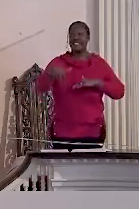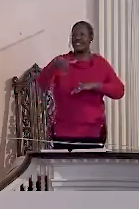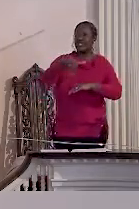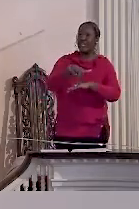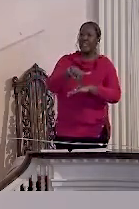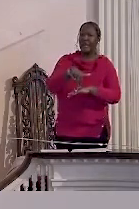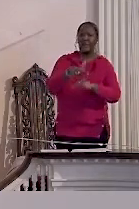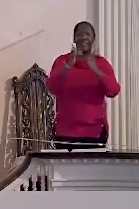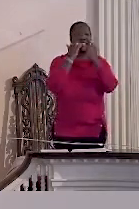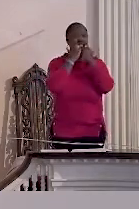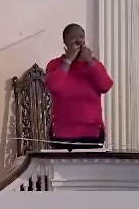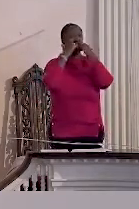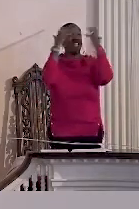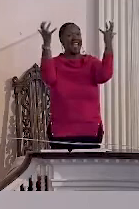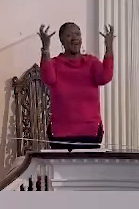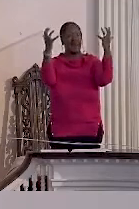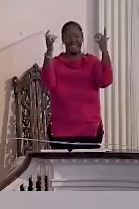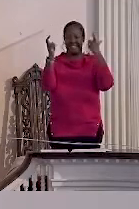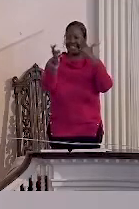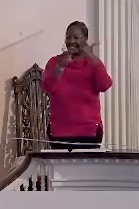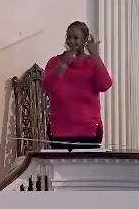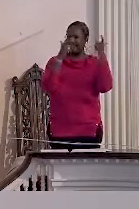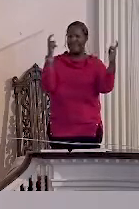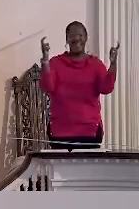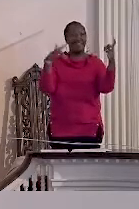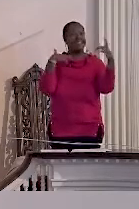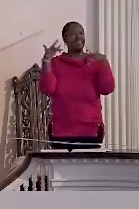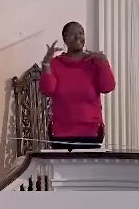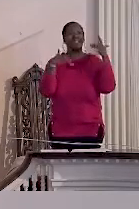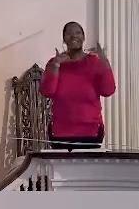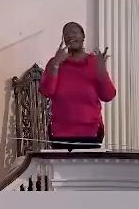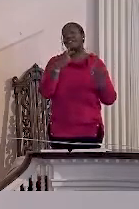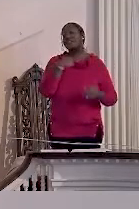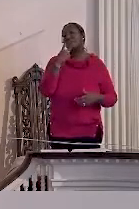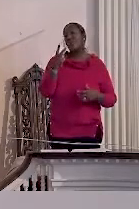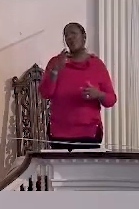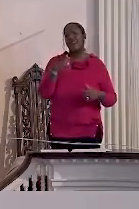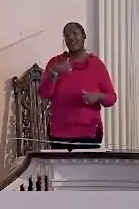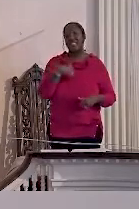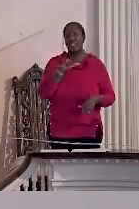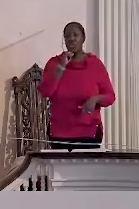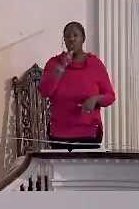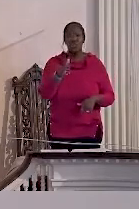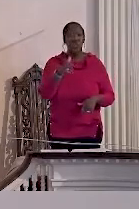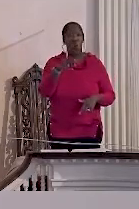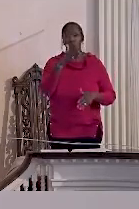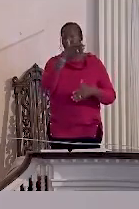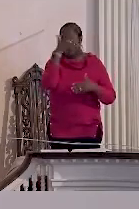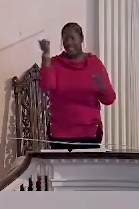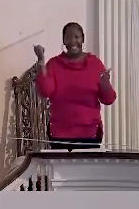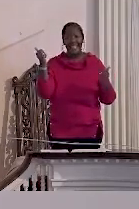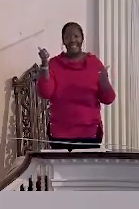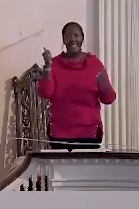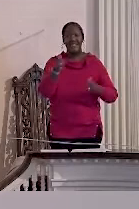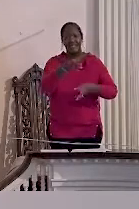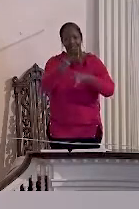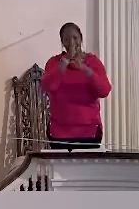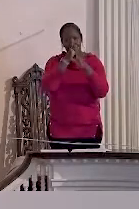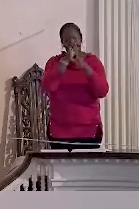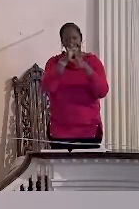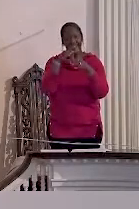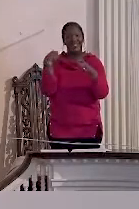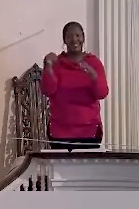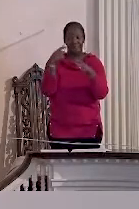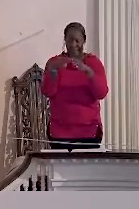and shouted in a very excited voice, "Don't forget, mijos, la comida